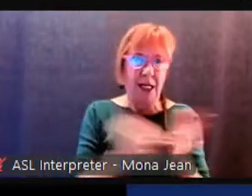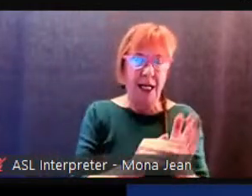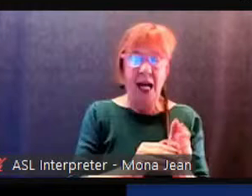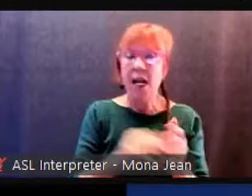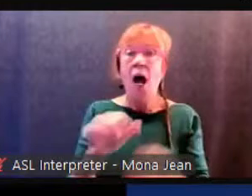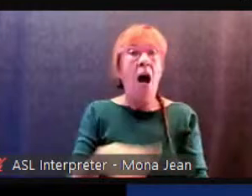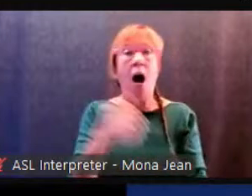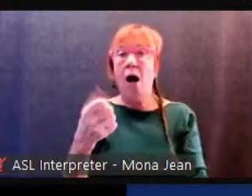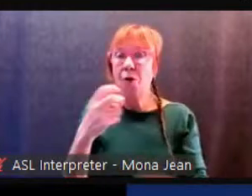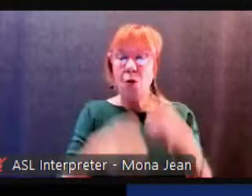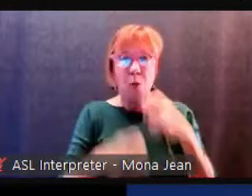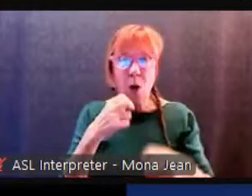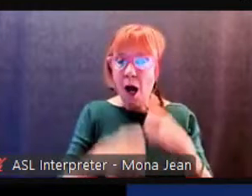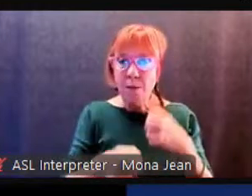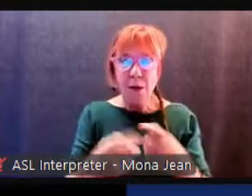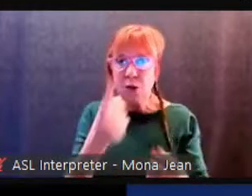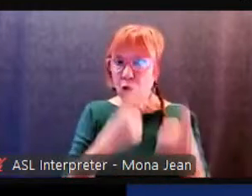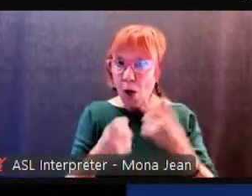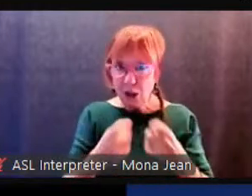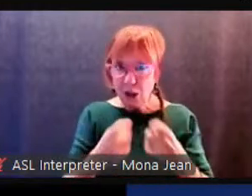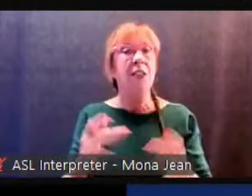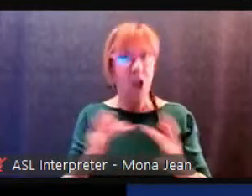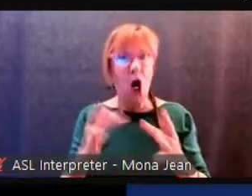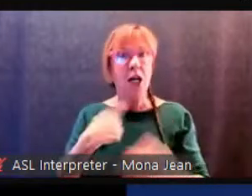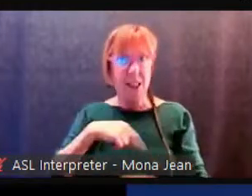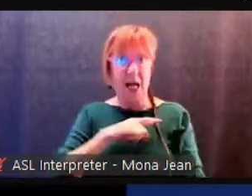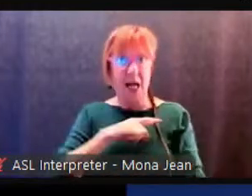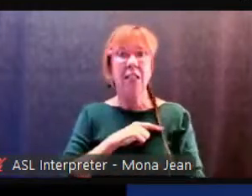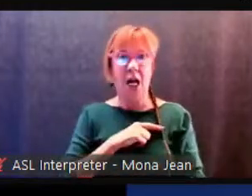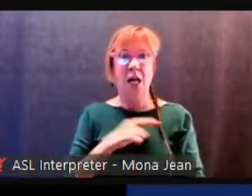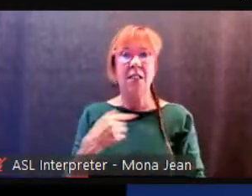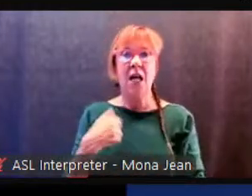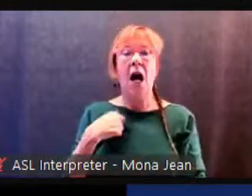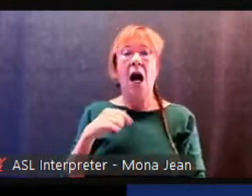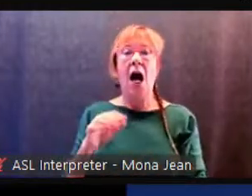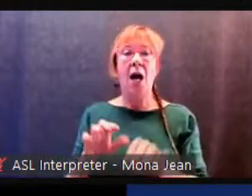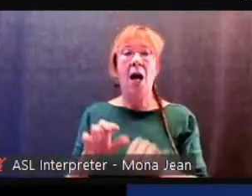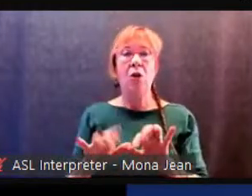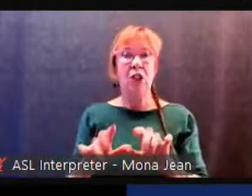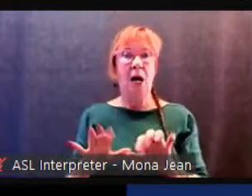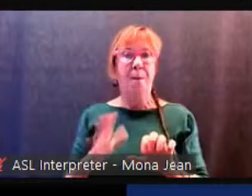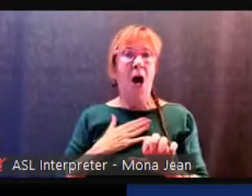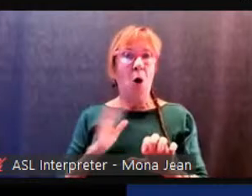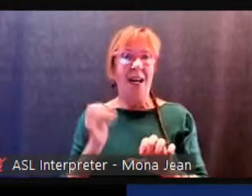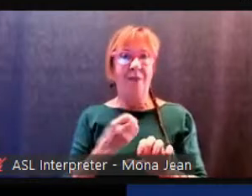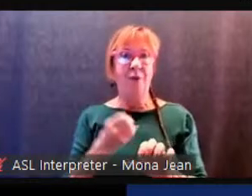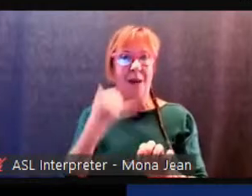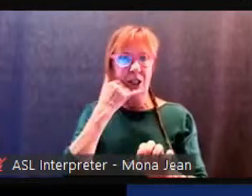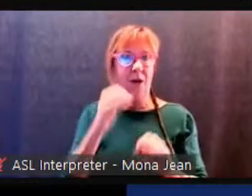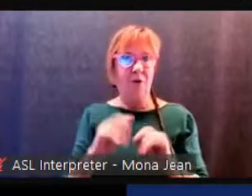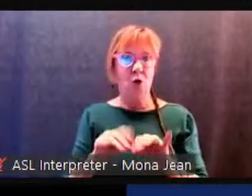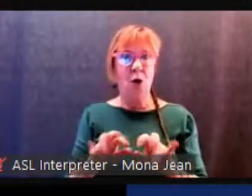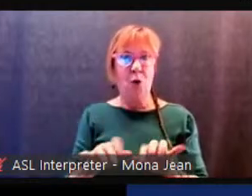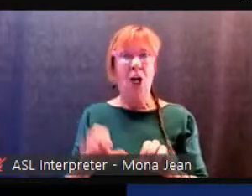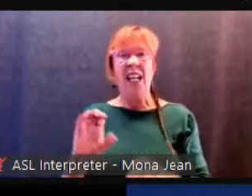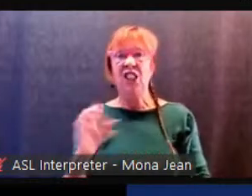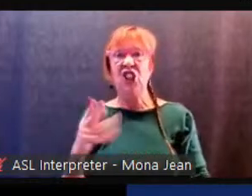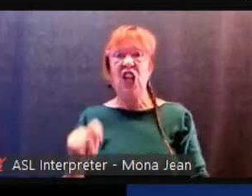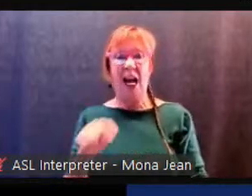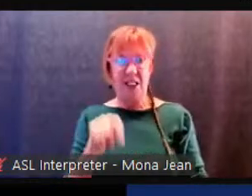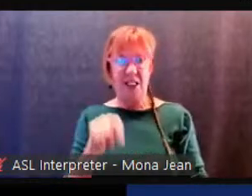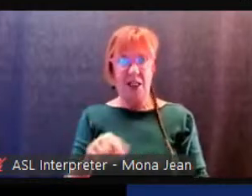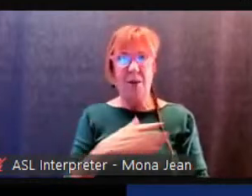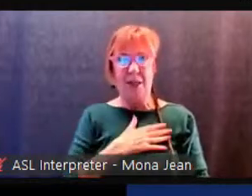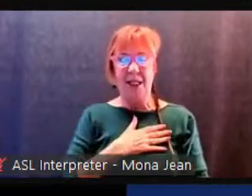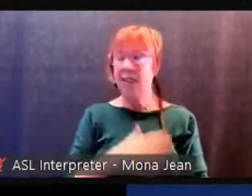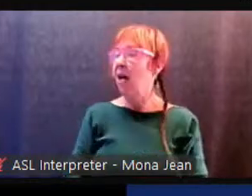across, please don't hesitate to contact our office, and I'll go ahead and include our information in the chat as well. Thank you. Thank you very much for that,